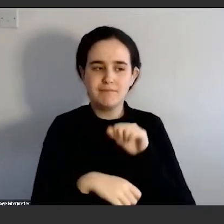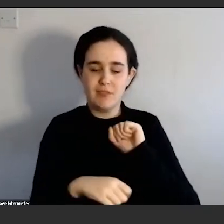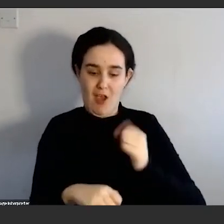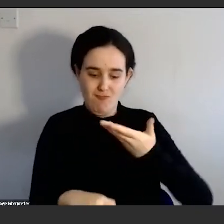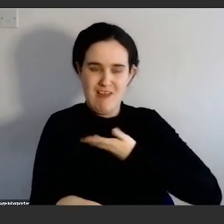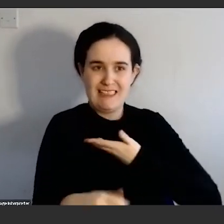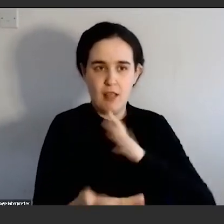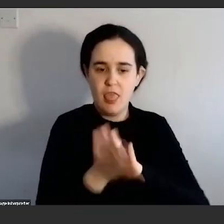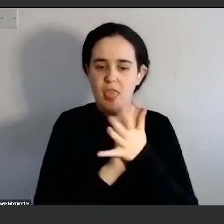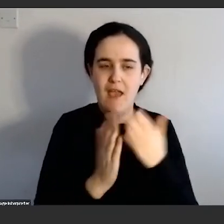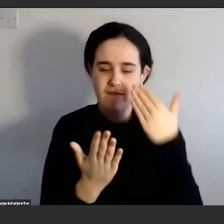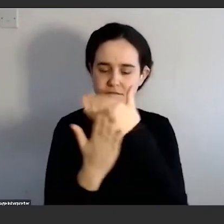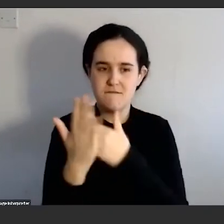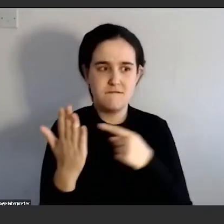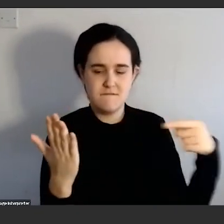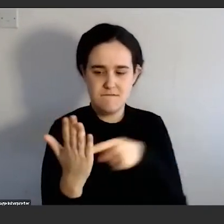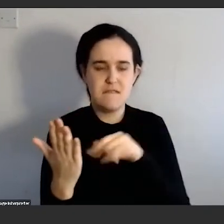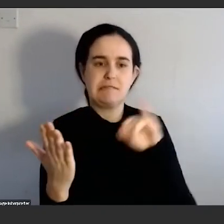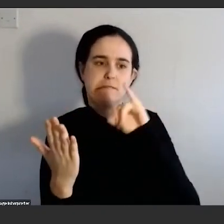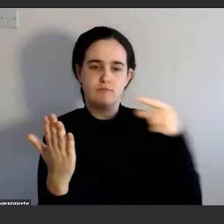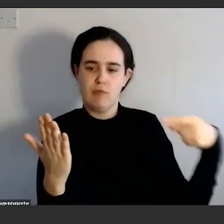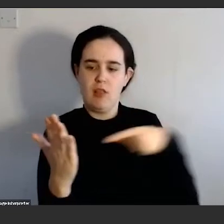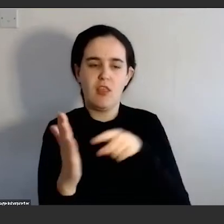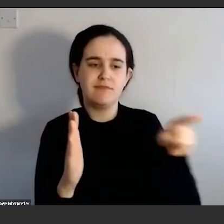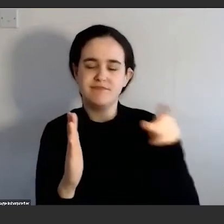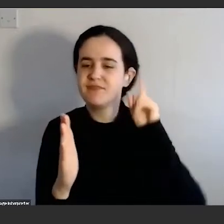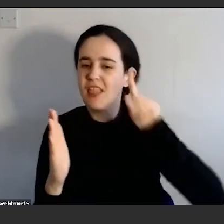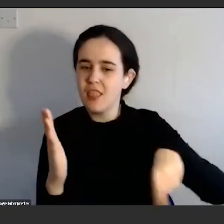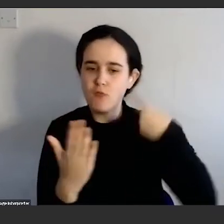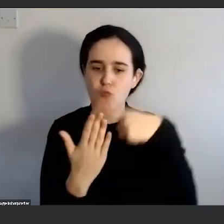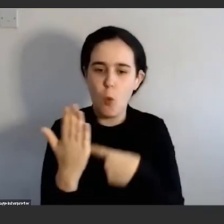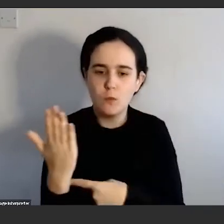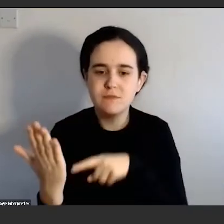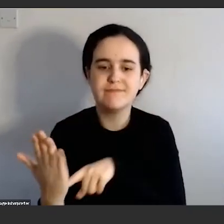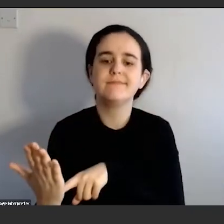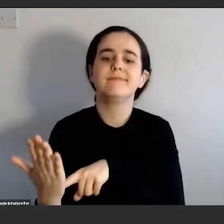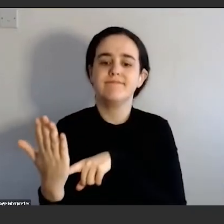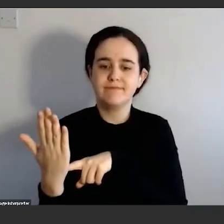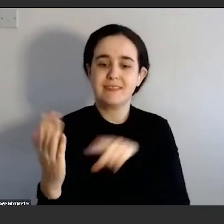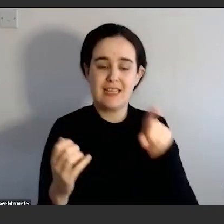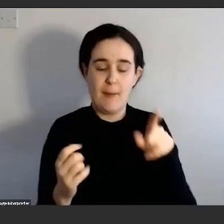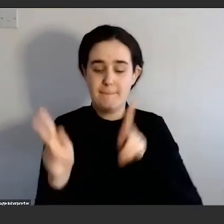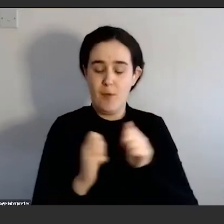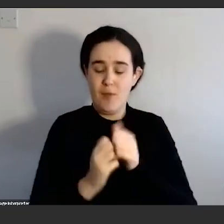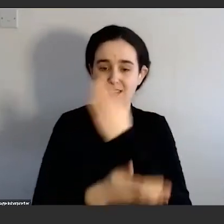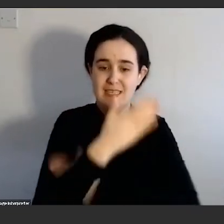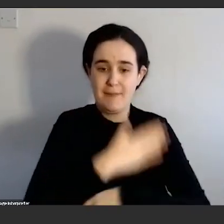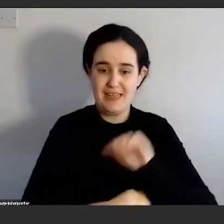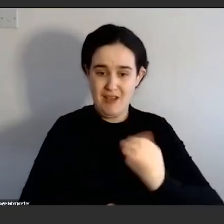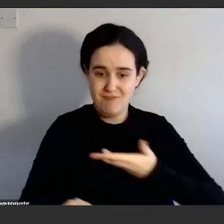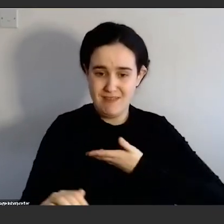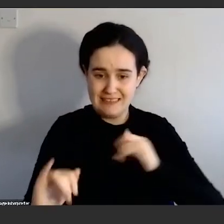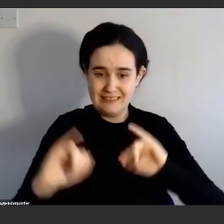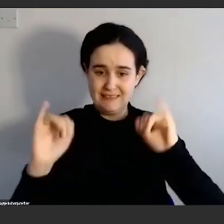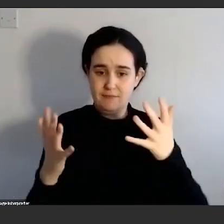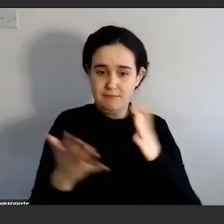settings, or simply not enough healthcare services or expertise to ensure good enough services. And